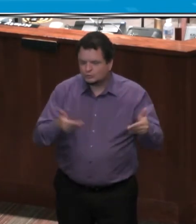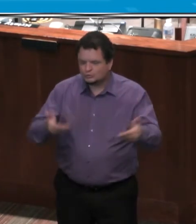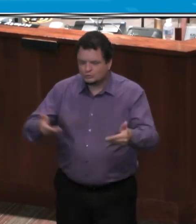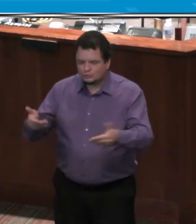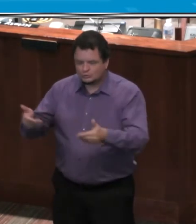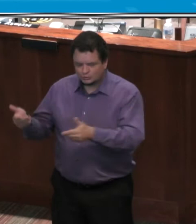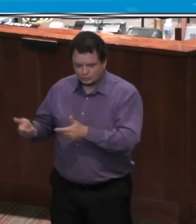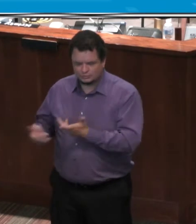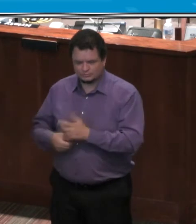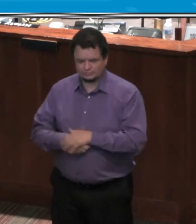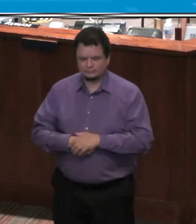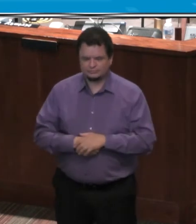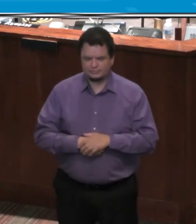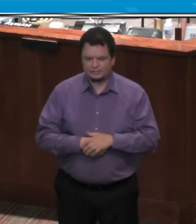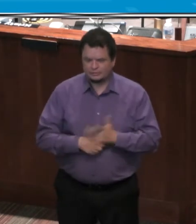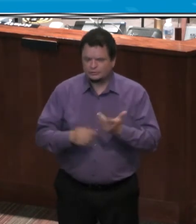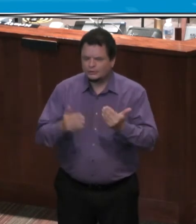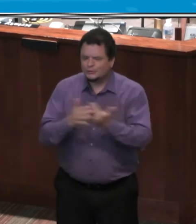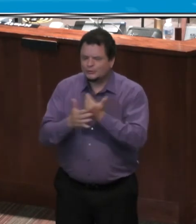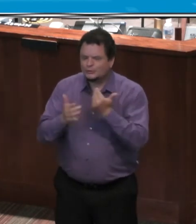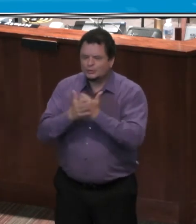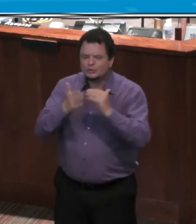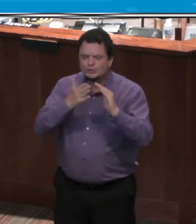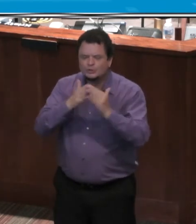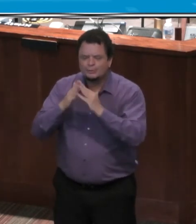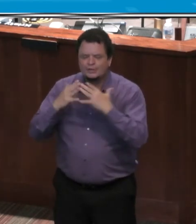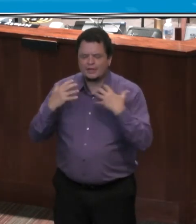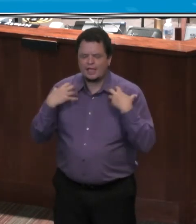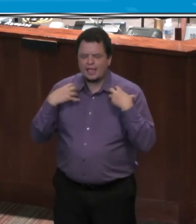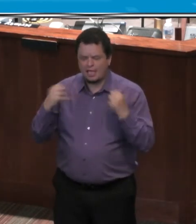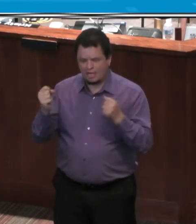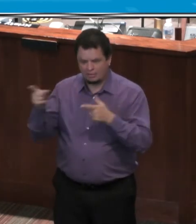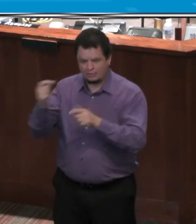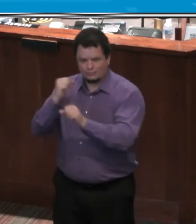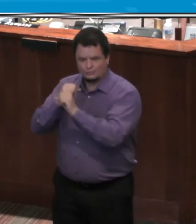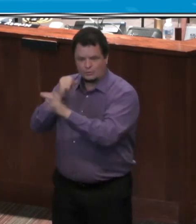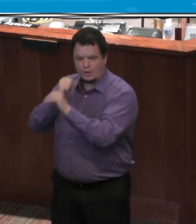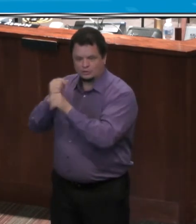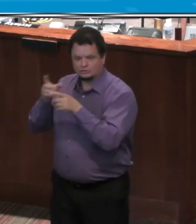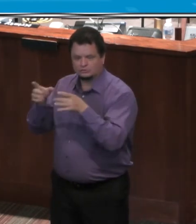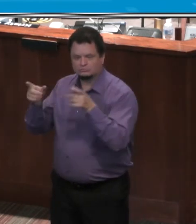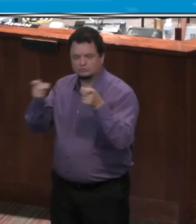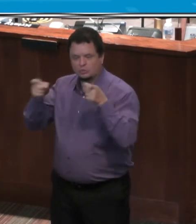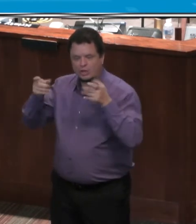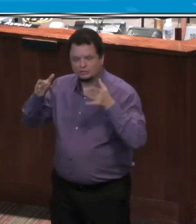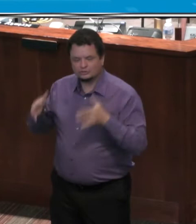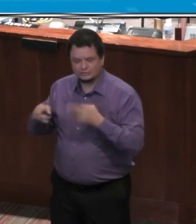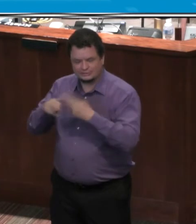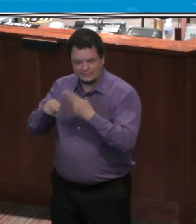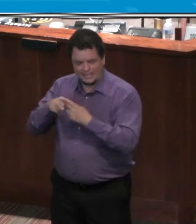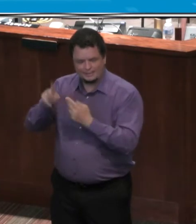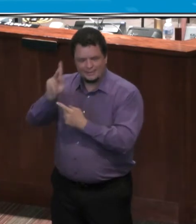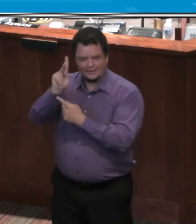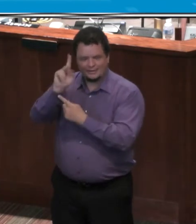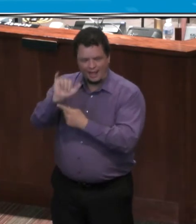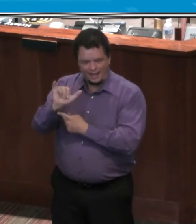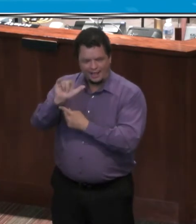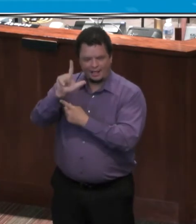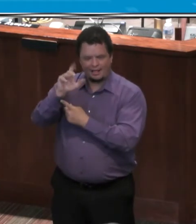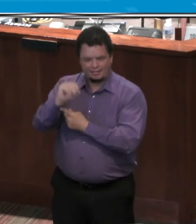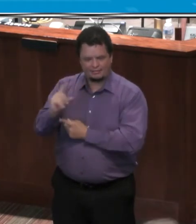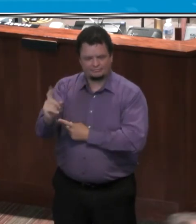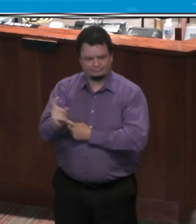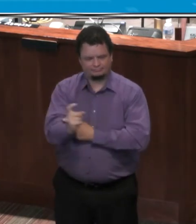Division Director, Kyle Unland. If you could come up, please. As you are aware,